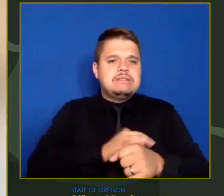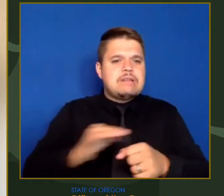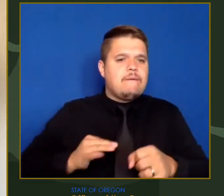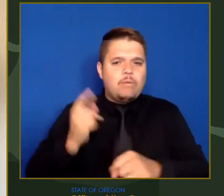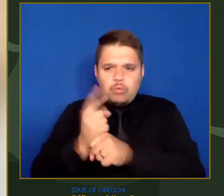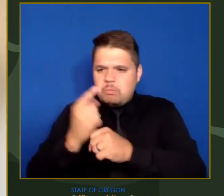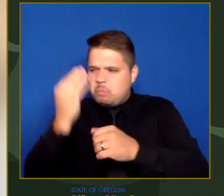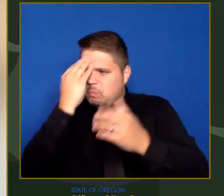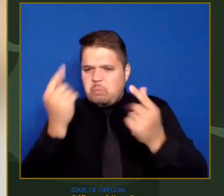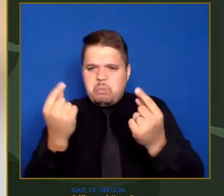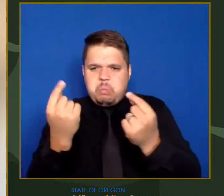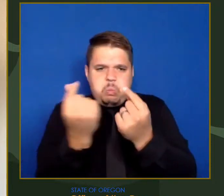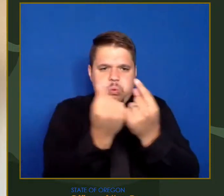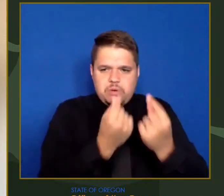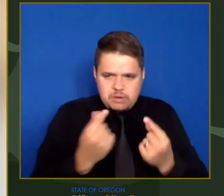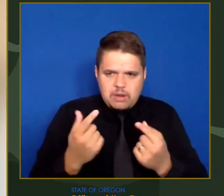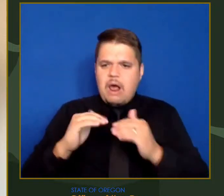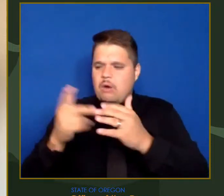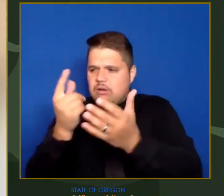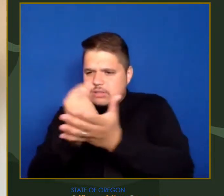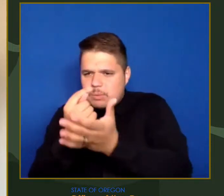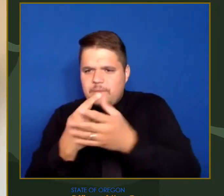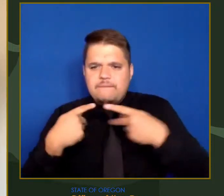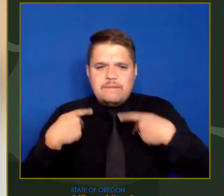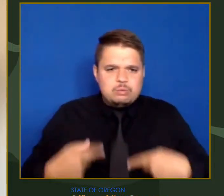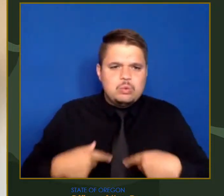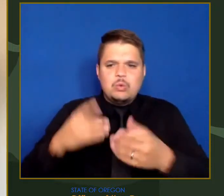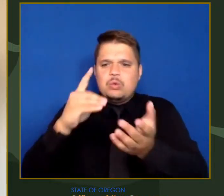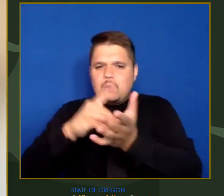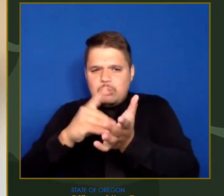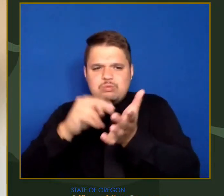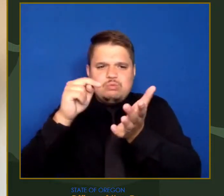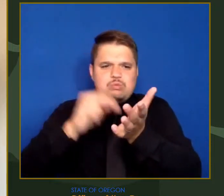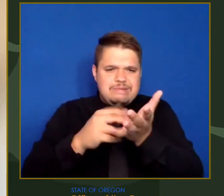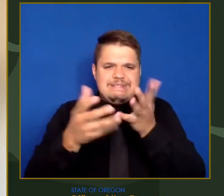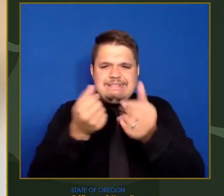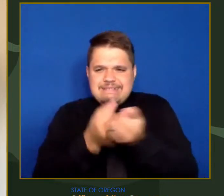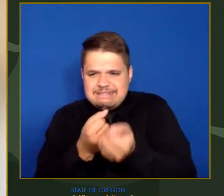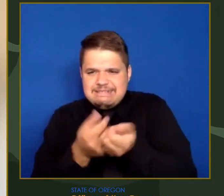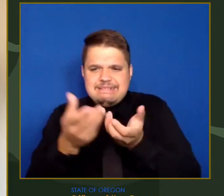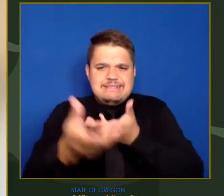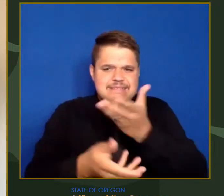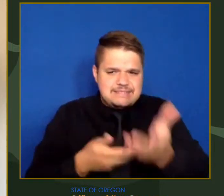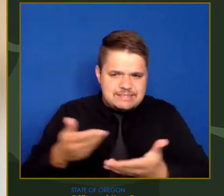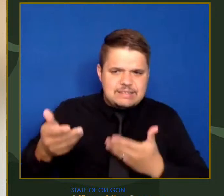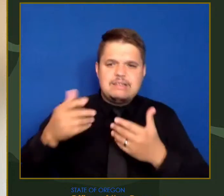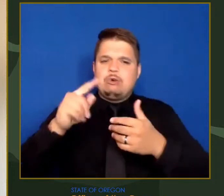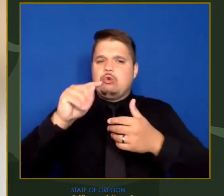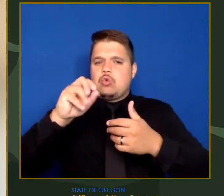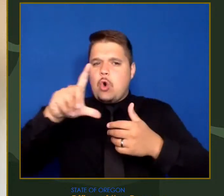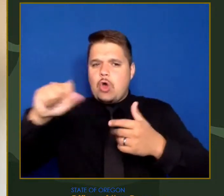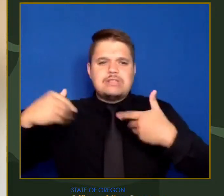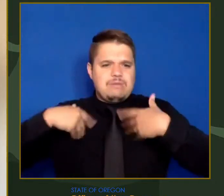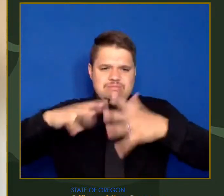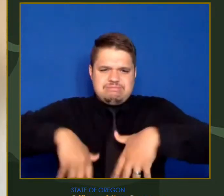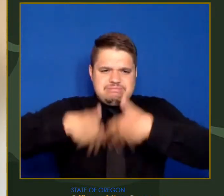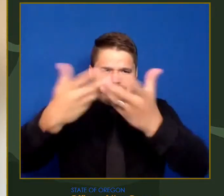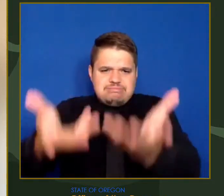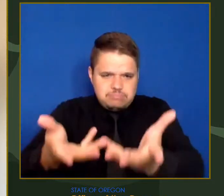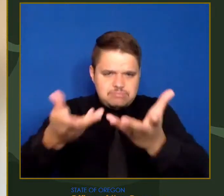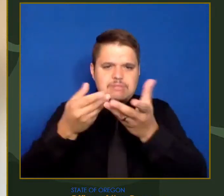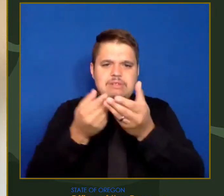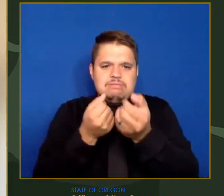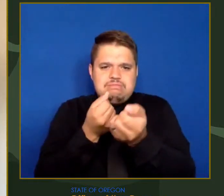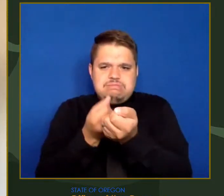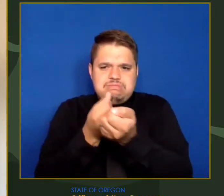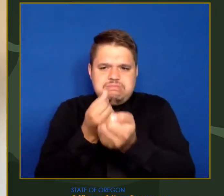therapists, occupational therapists. We have all the tools in place to treat these patients as best they can be treated. We learned a lot about how to treat them